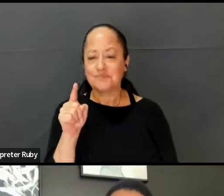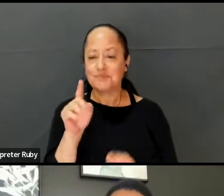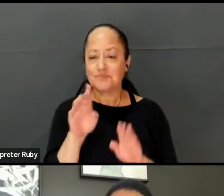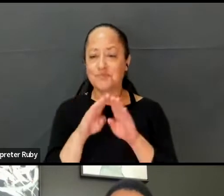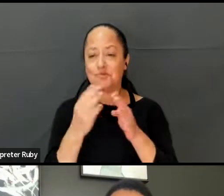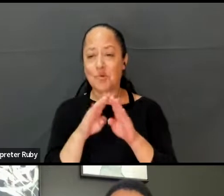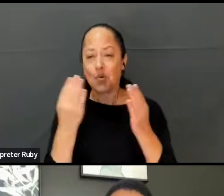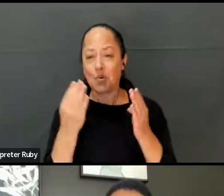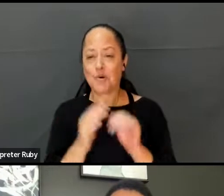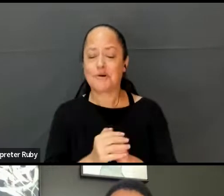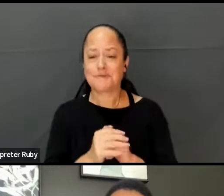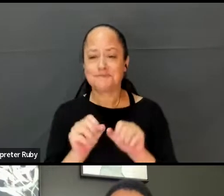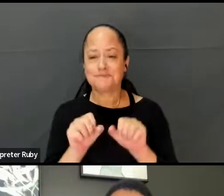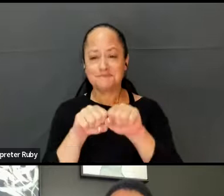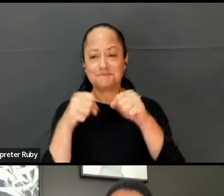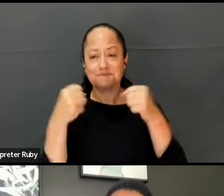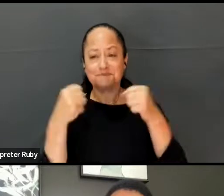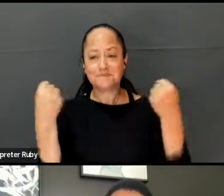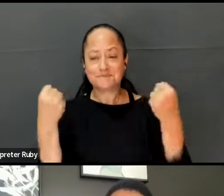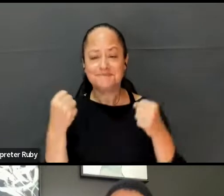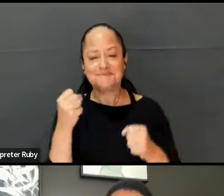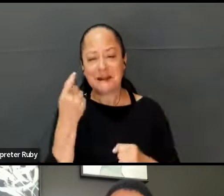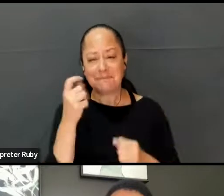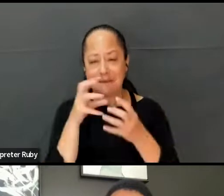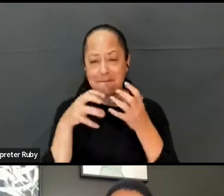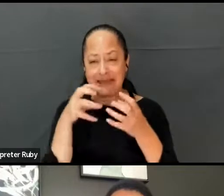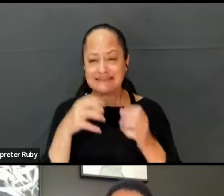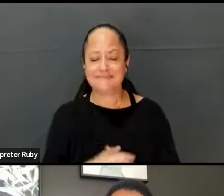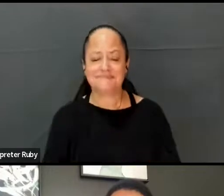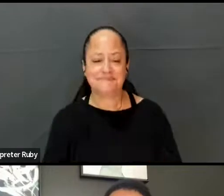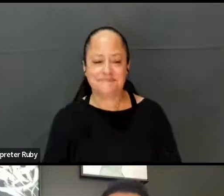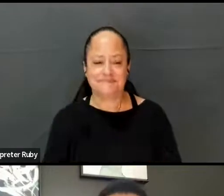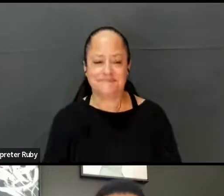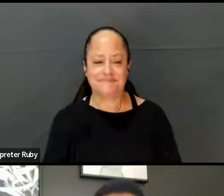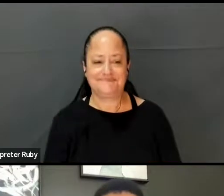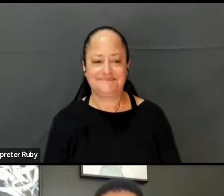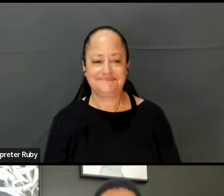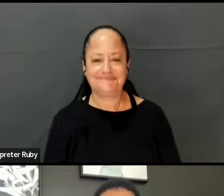cupboard, kind of messy. Yeah.